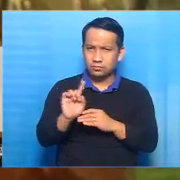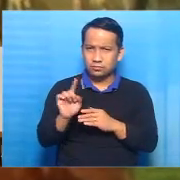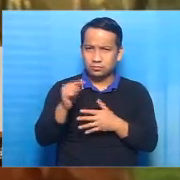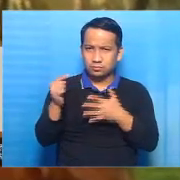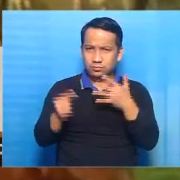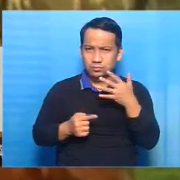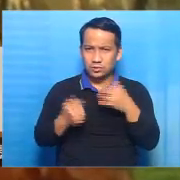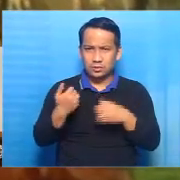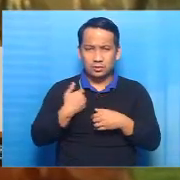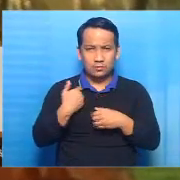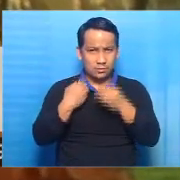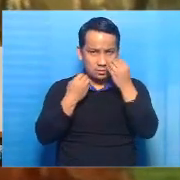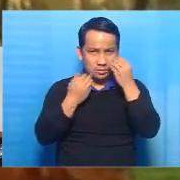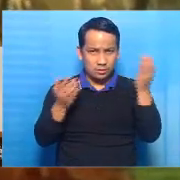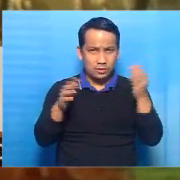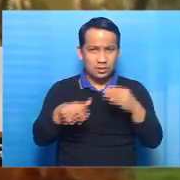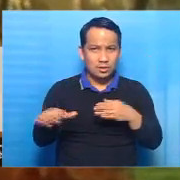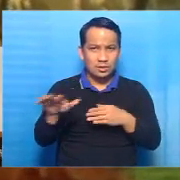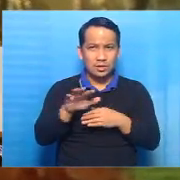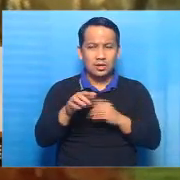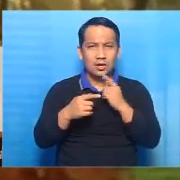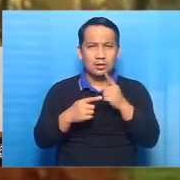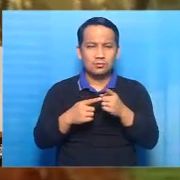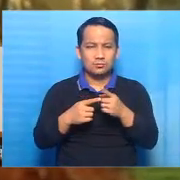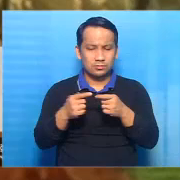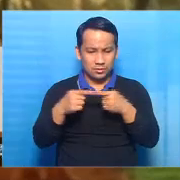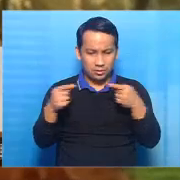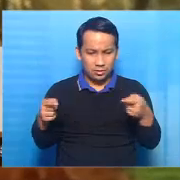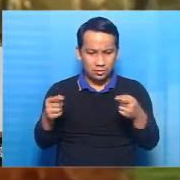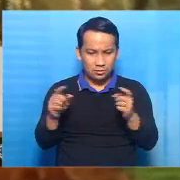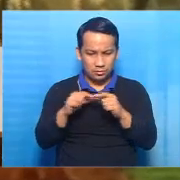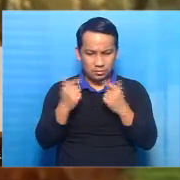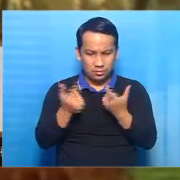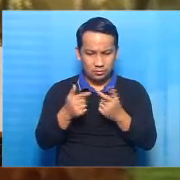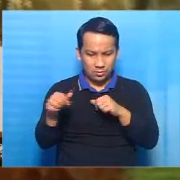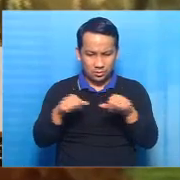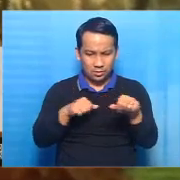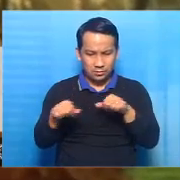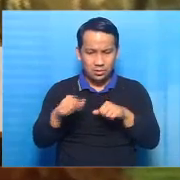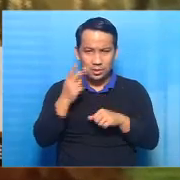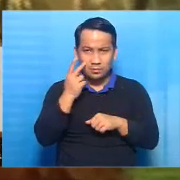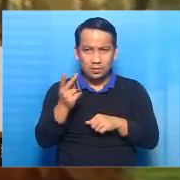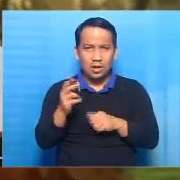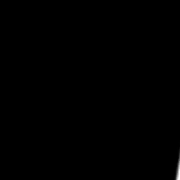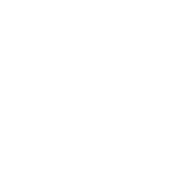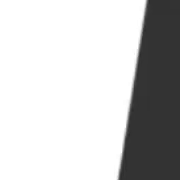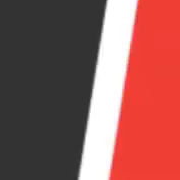there is an offensive activity